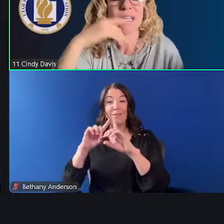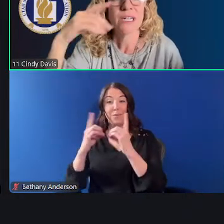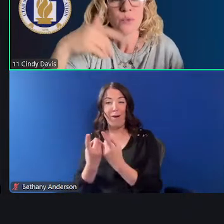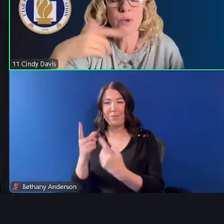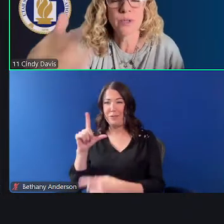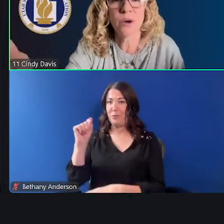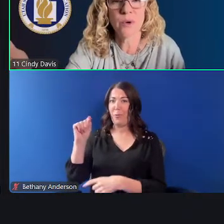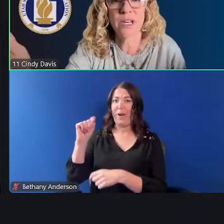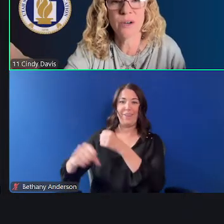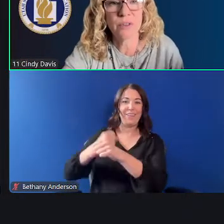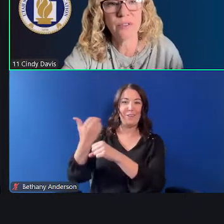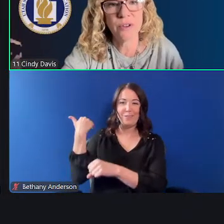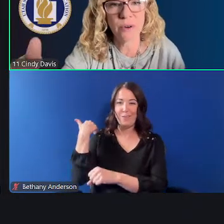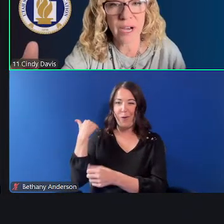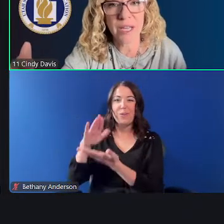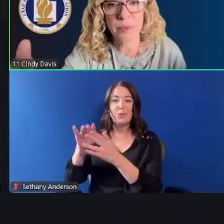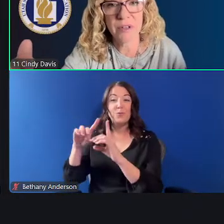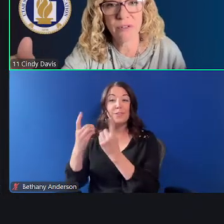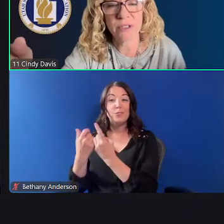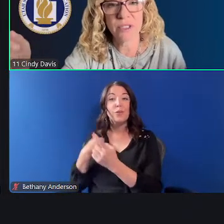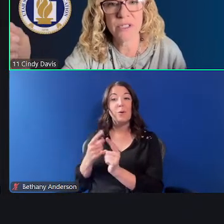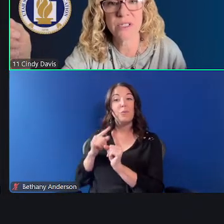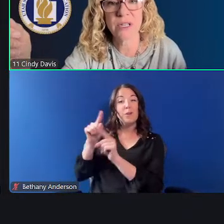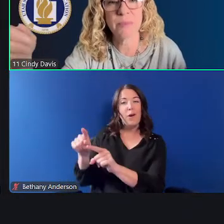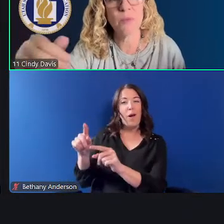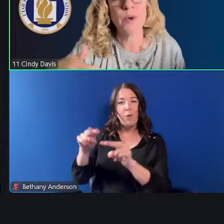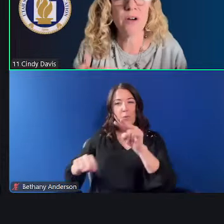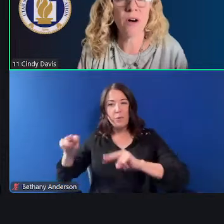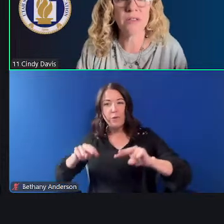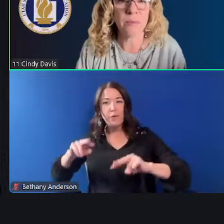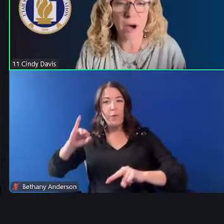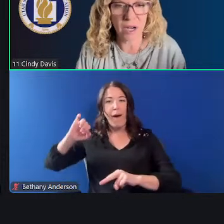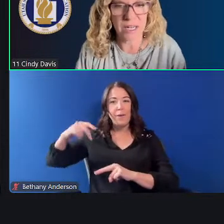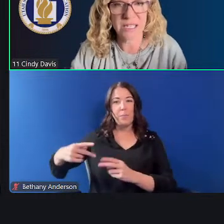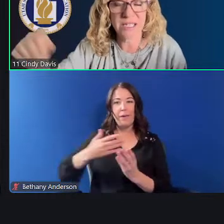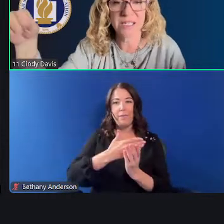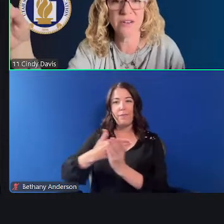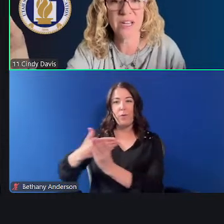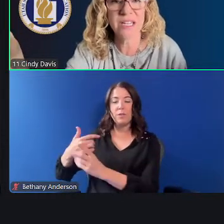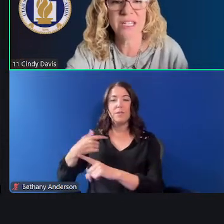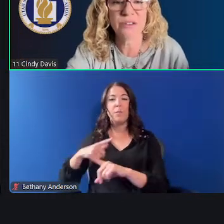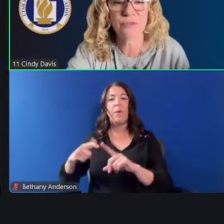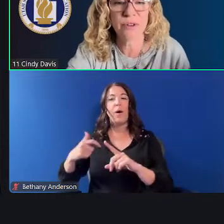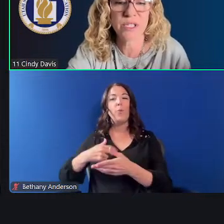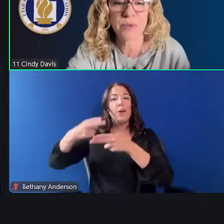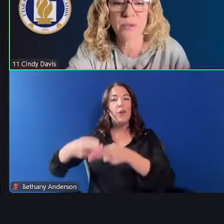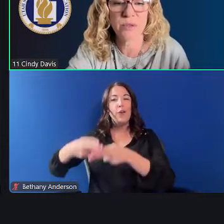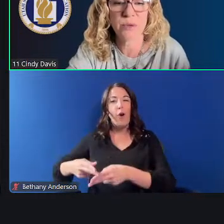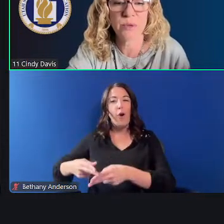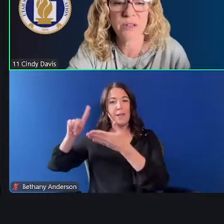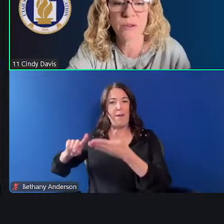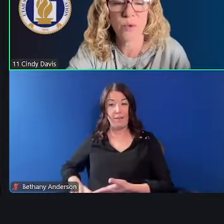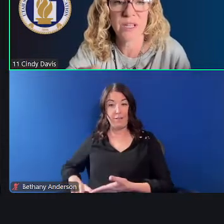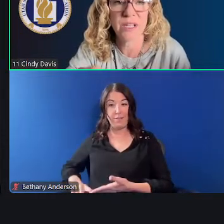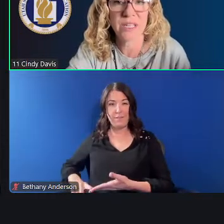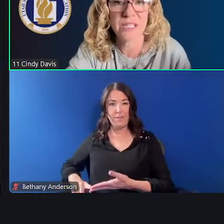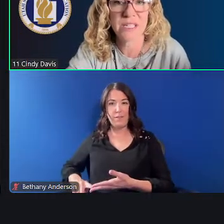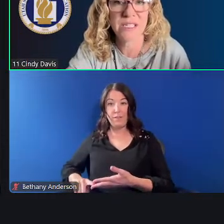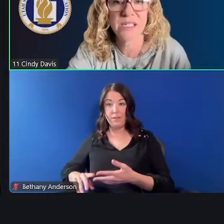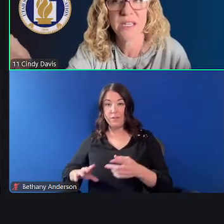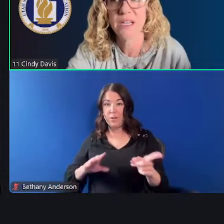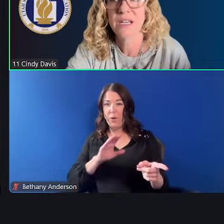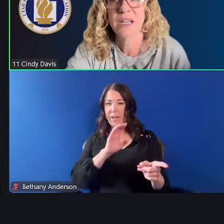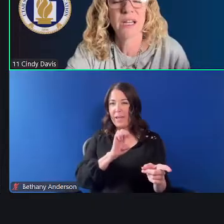district, we would go in and review IEP folders, but we called them audits. Is there any difference between what